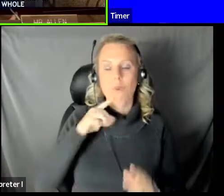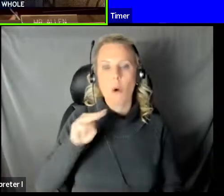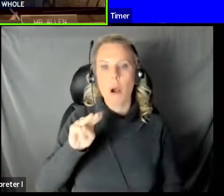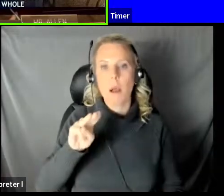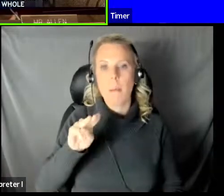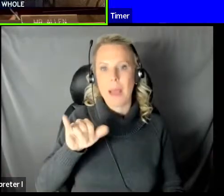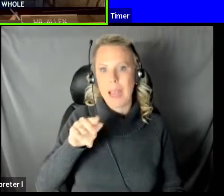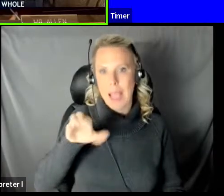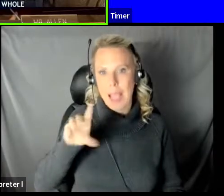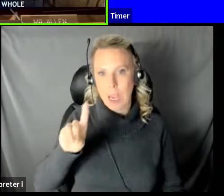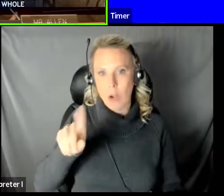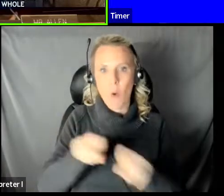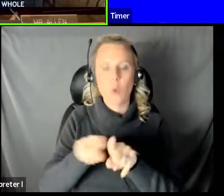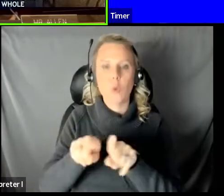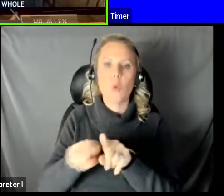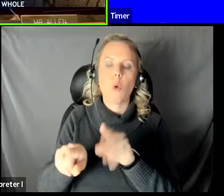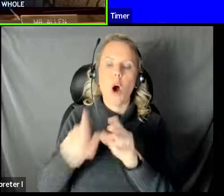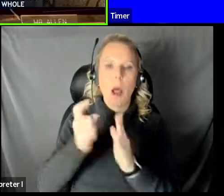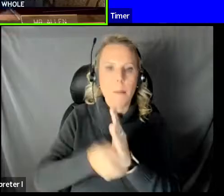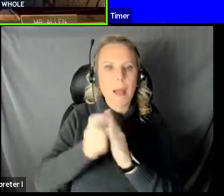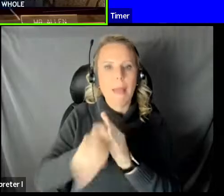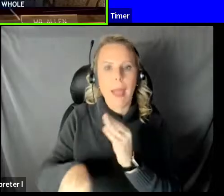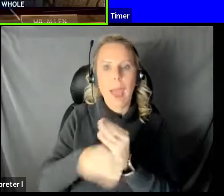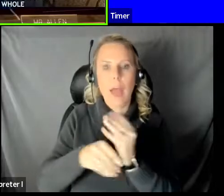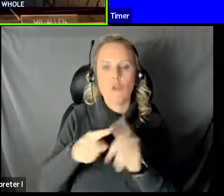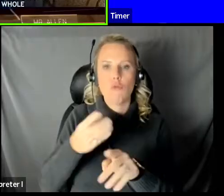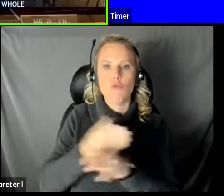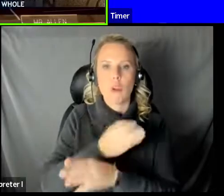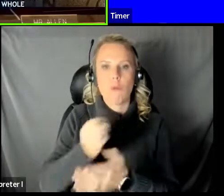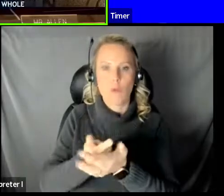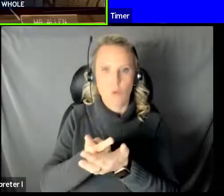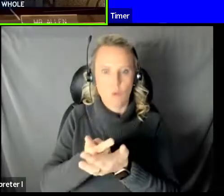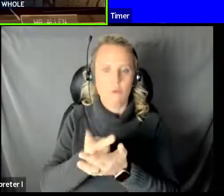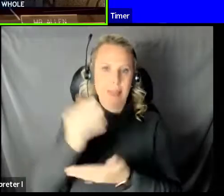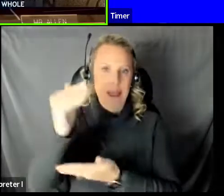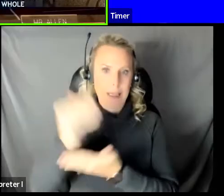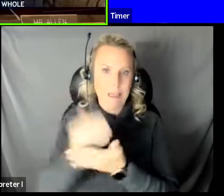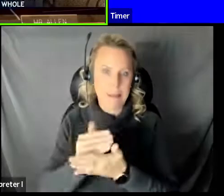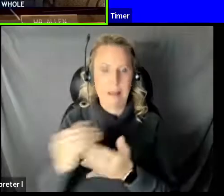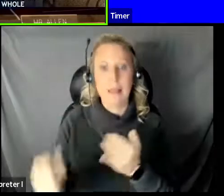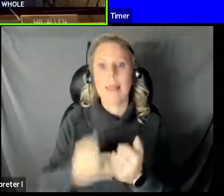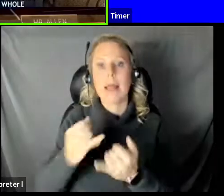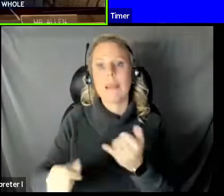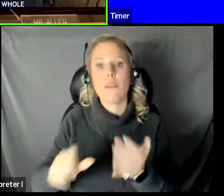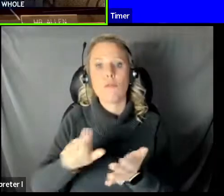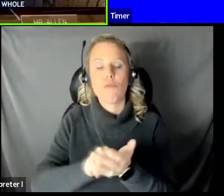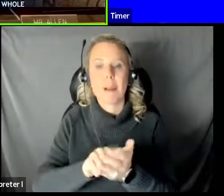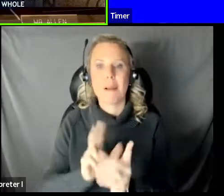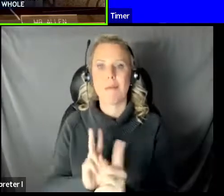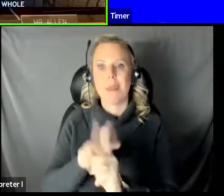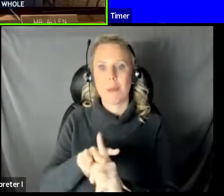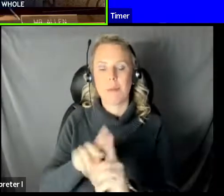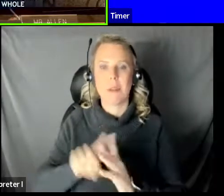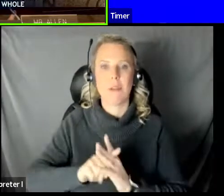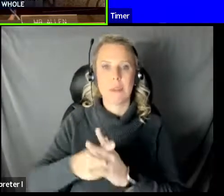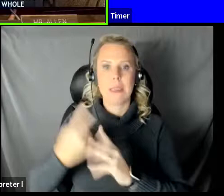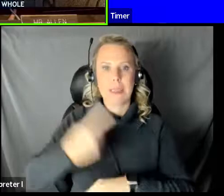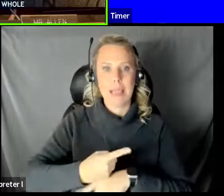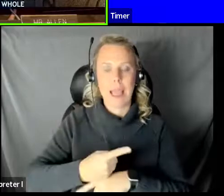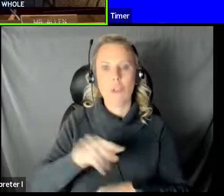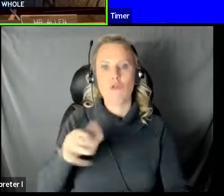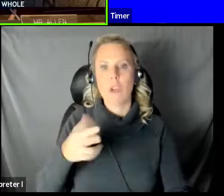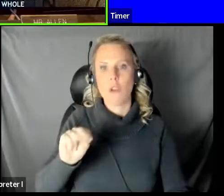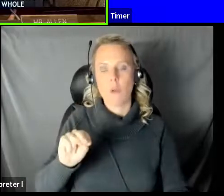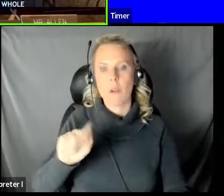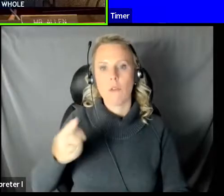are automatically added to the pre-approved registration list if deemed eligible by the board. And lastly, the committee print includes an applicability date of January 1,